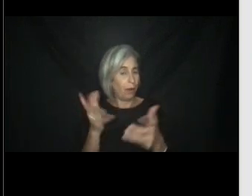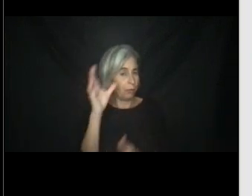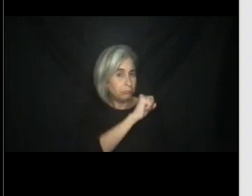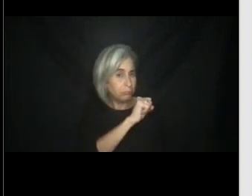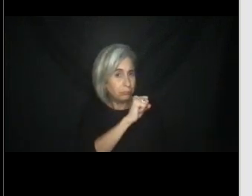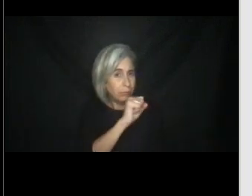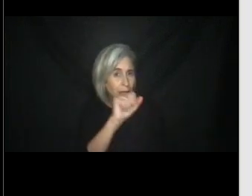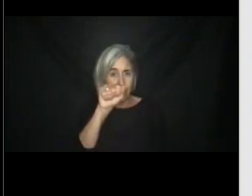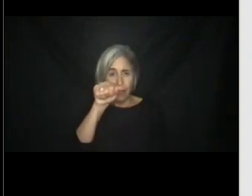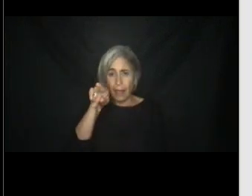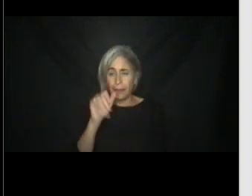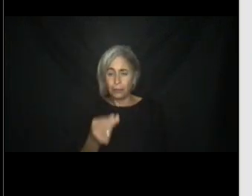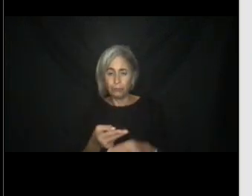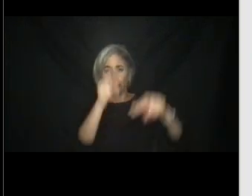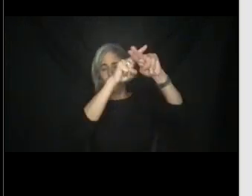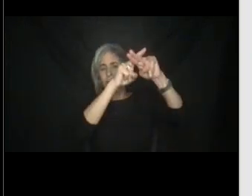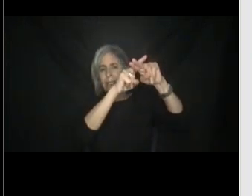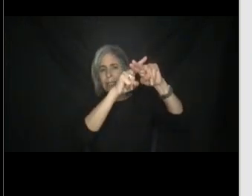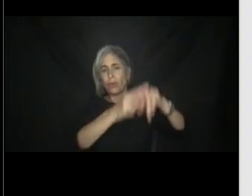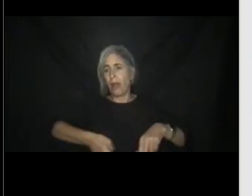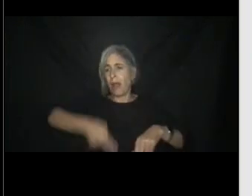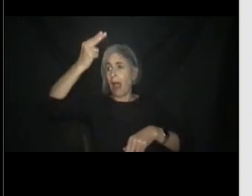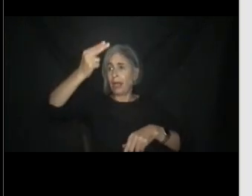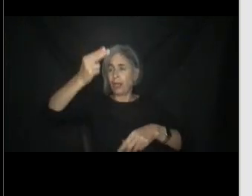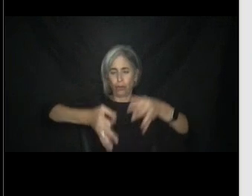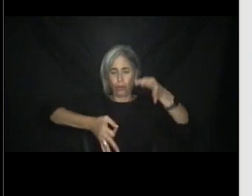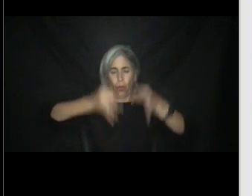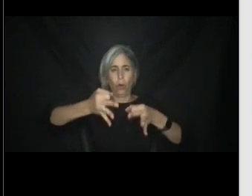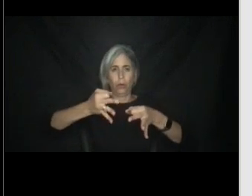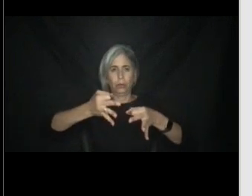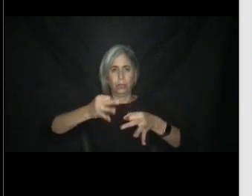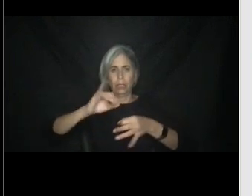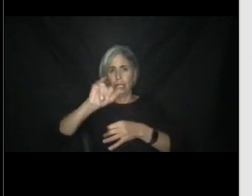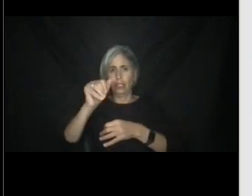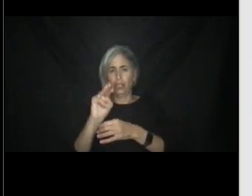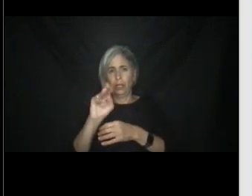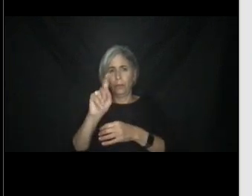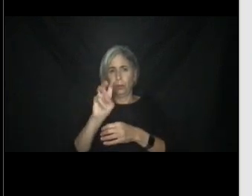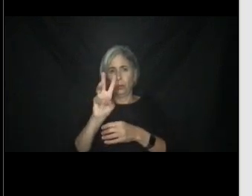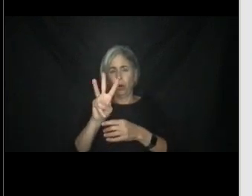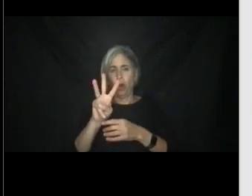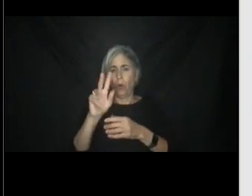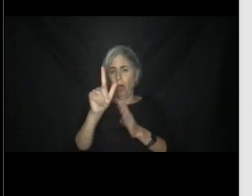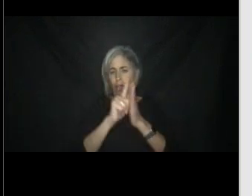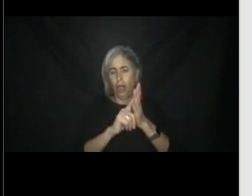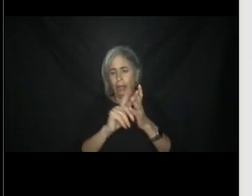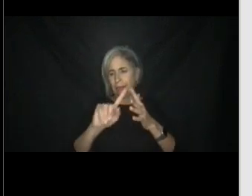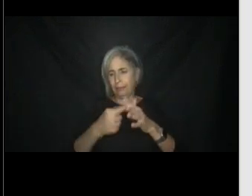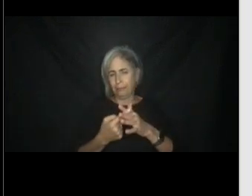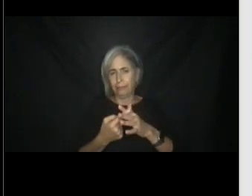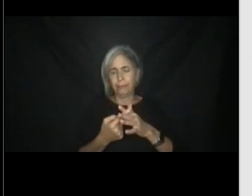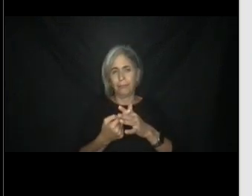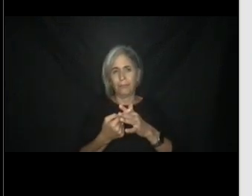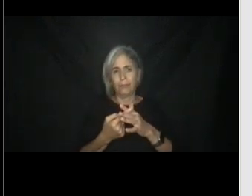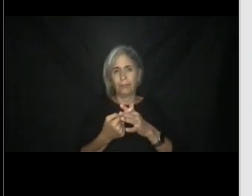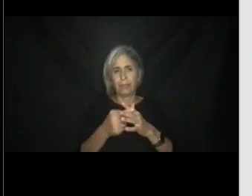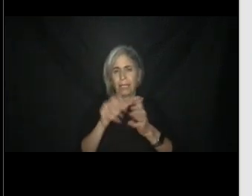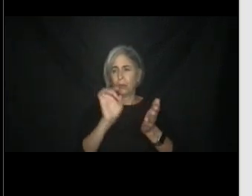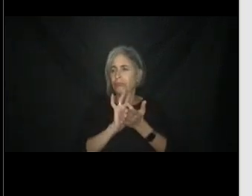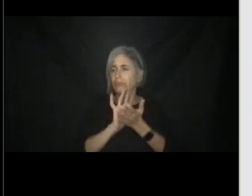it. It went up to a higher court and the Jim Crow laws kicked in then. Okay? And it was thrown